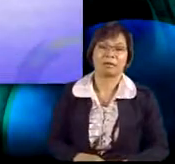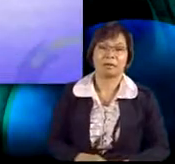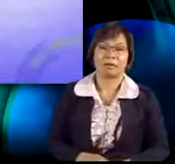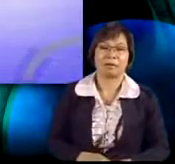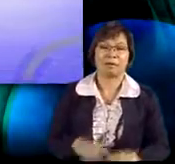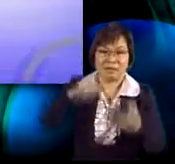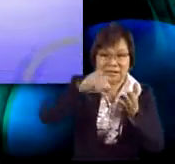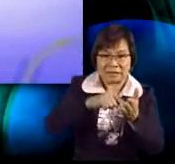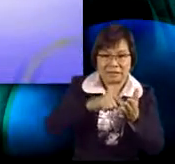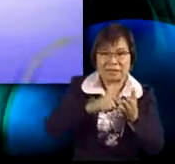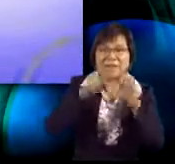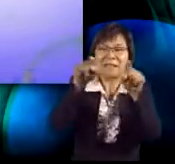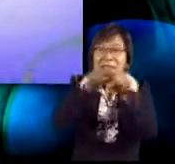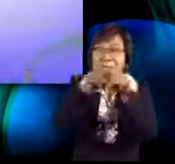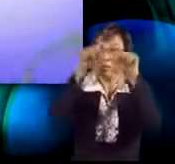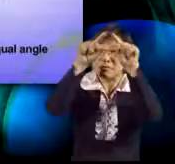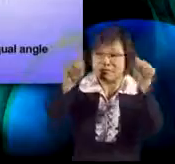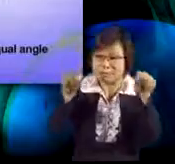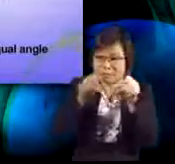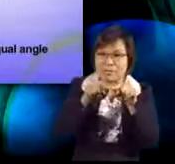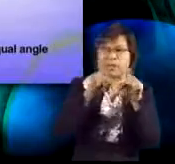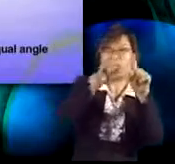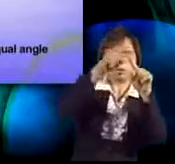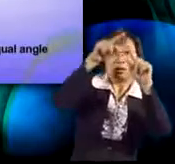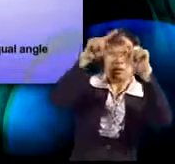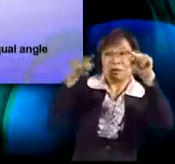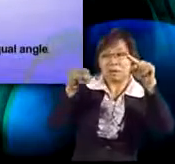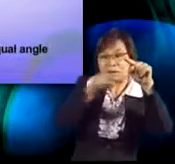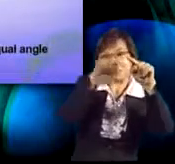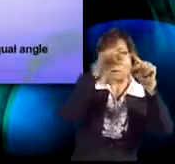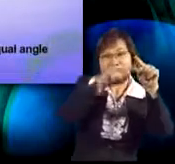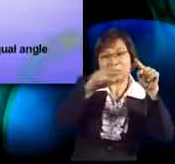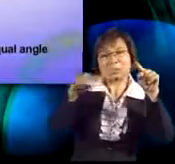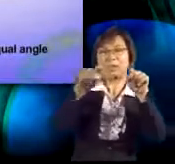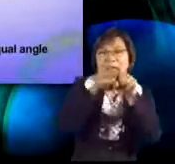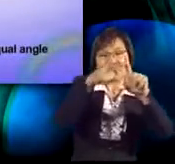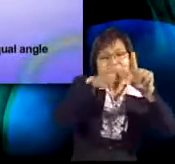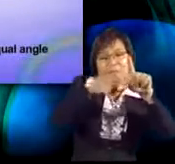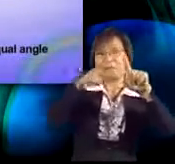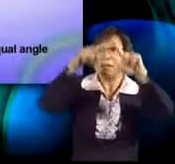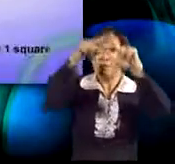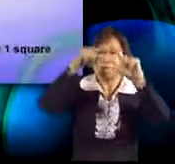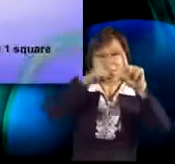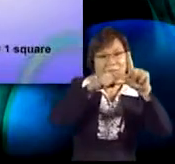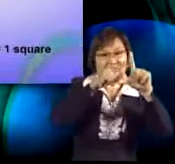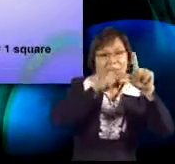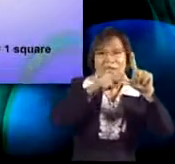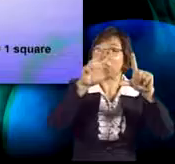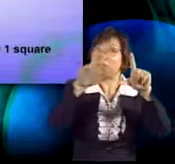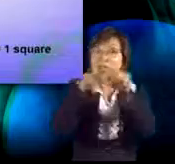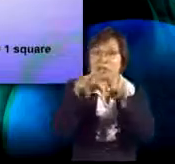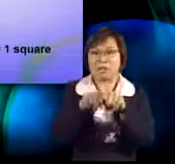As this is an equilateral triangle, it has 2 equal sides and 3 equal angles. As you can see,